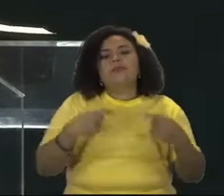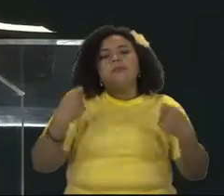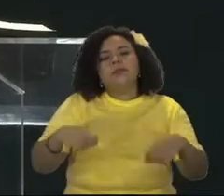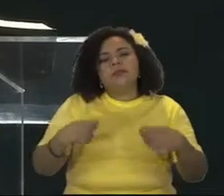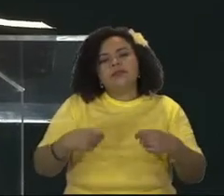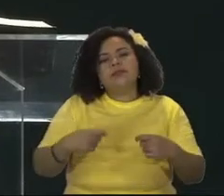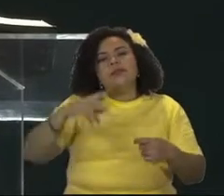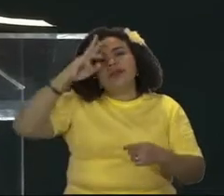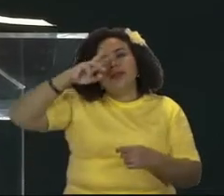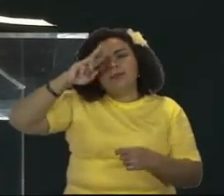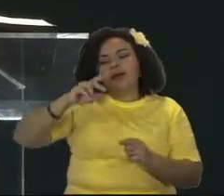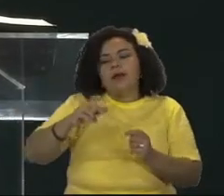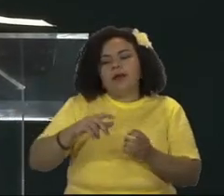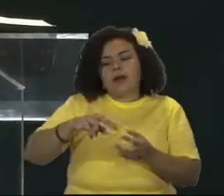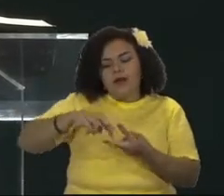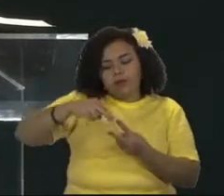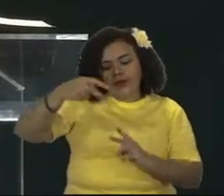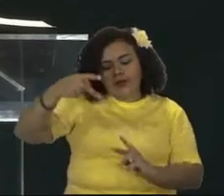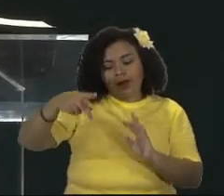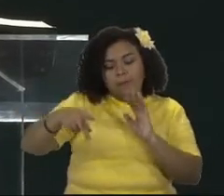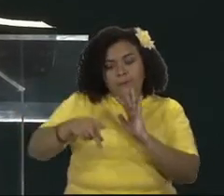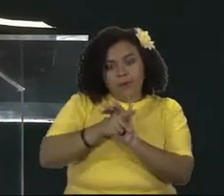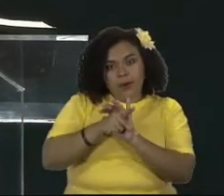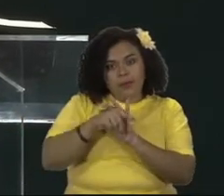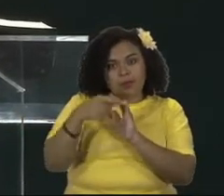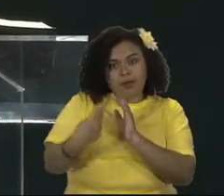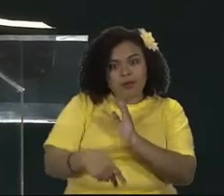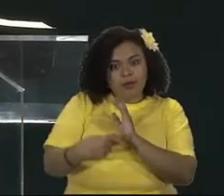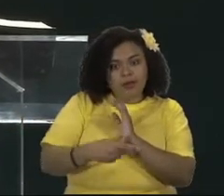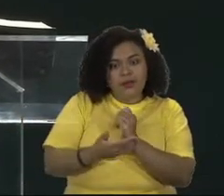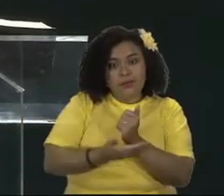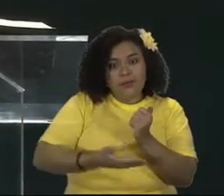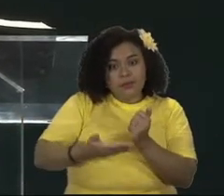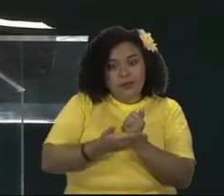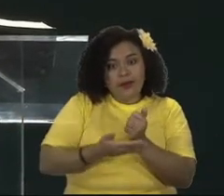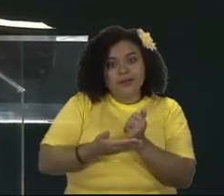Do not let the copy become wrong.